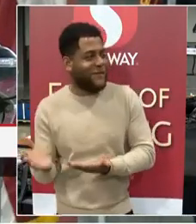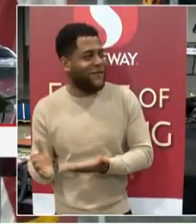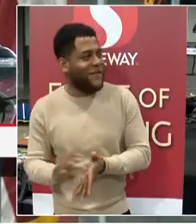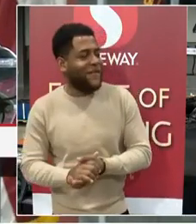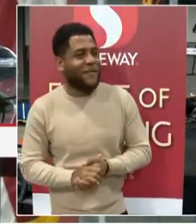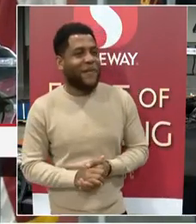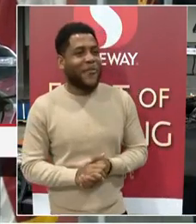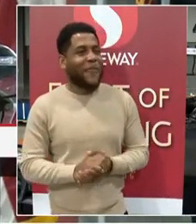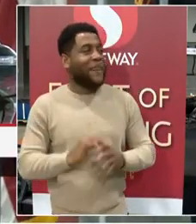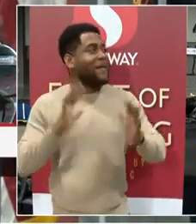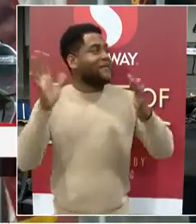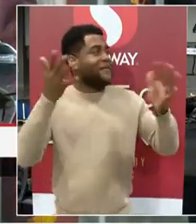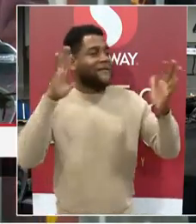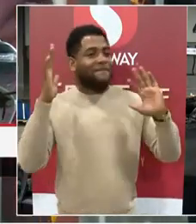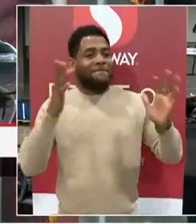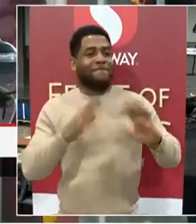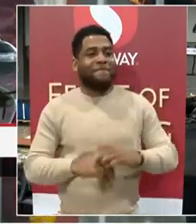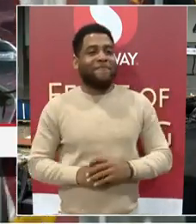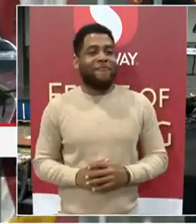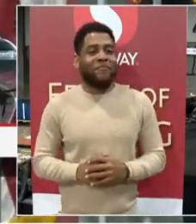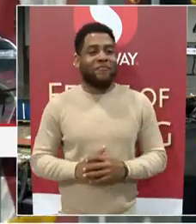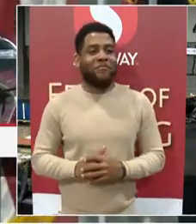comes.